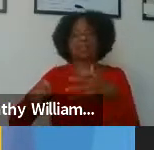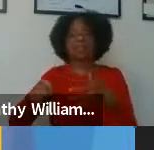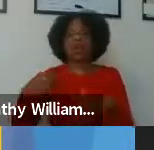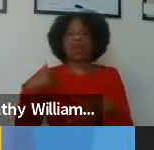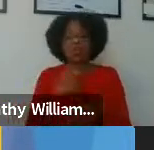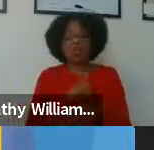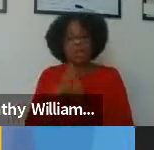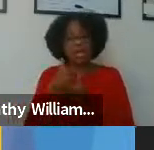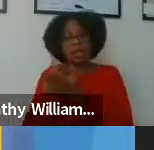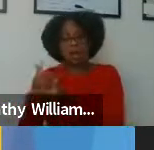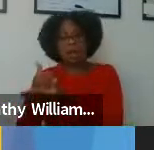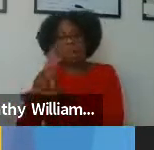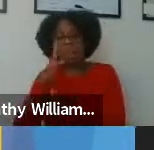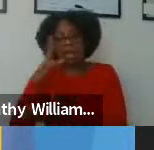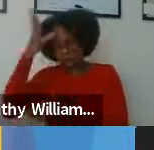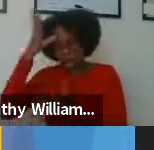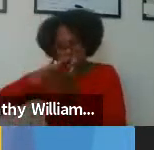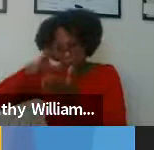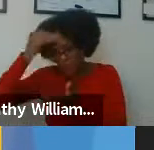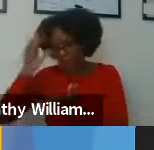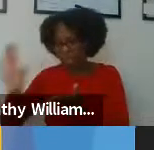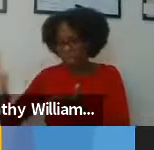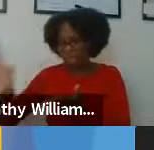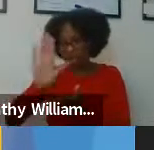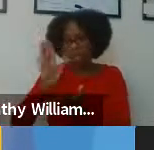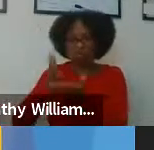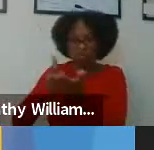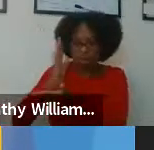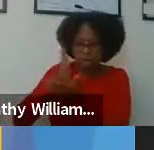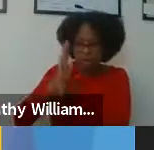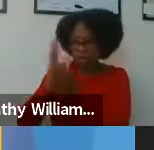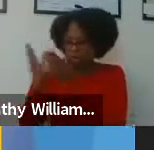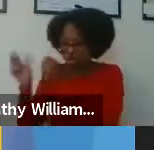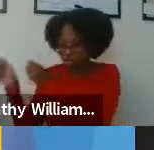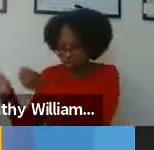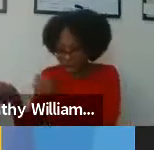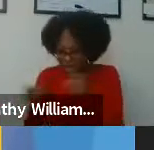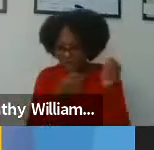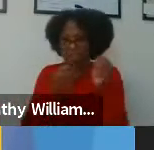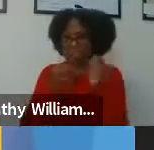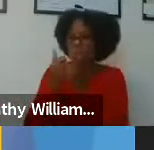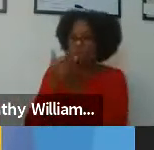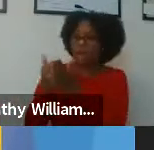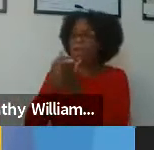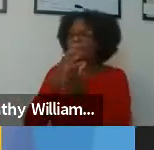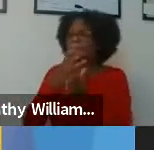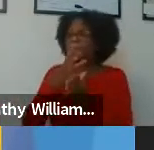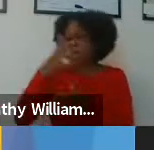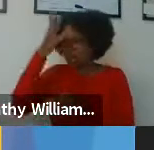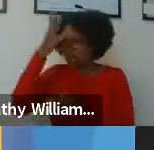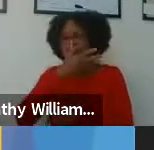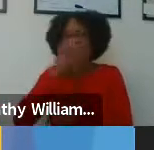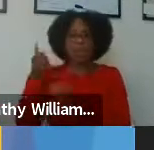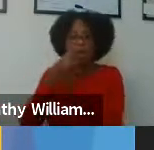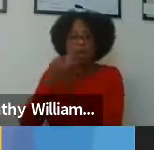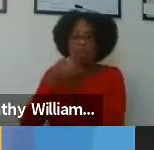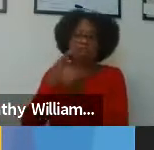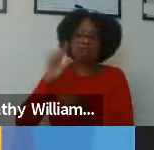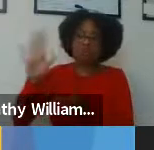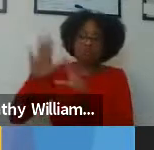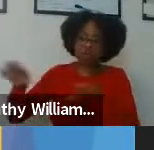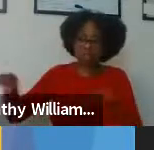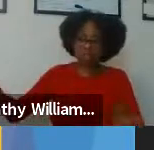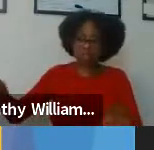parents learn their rights and learn strategies to enable parents to better advocate for their child. dLCV conducts